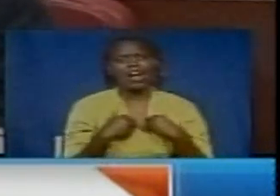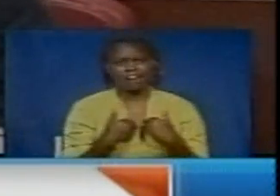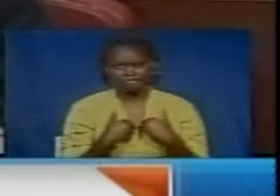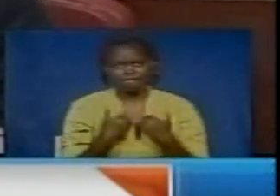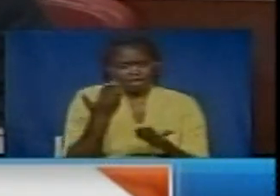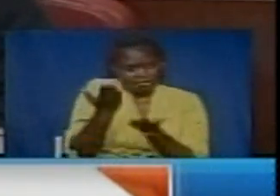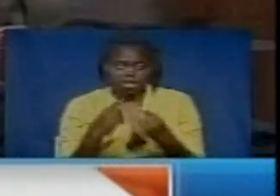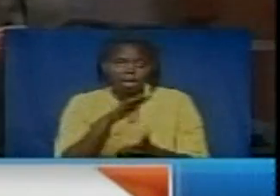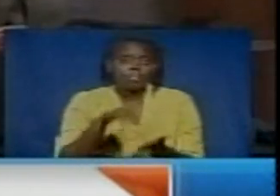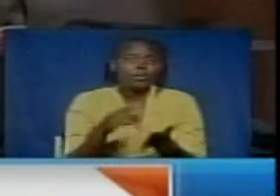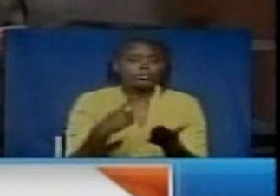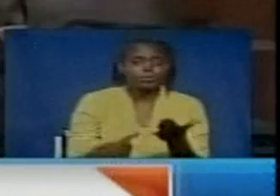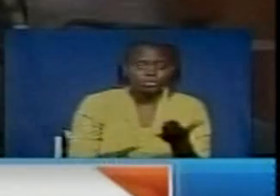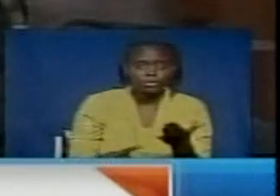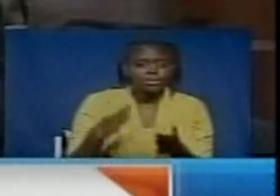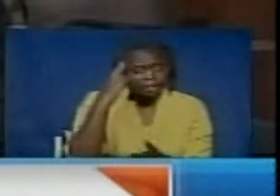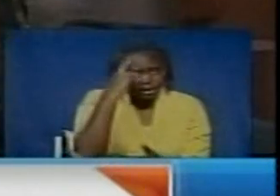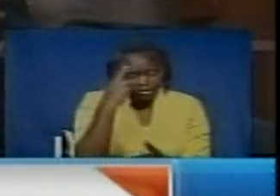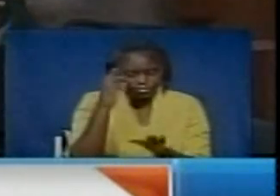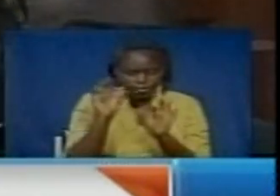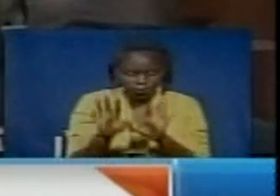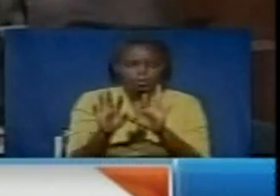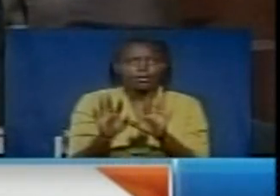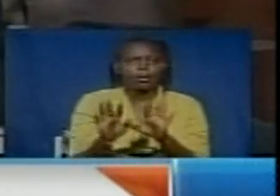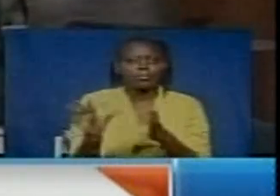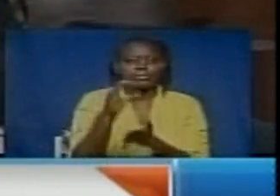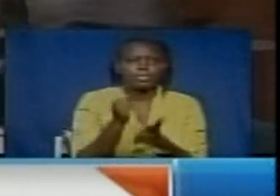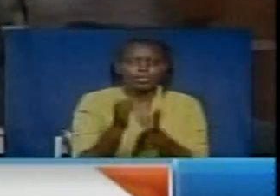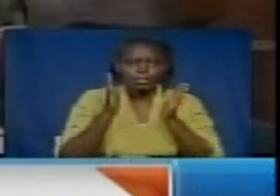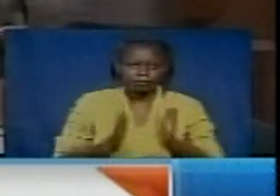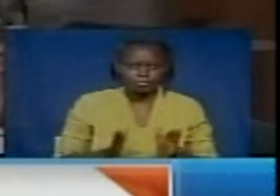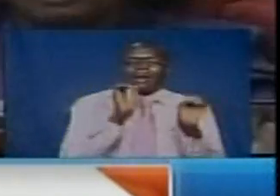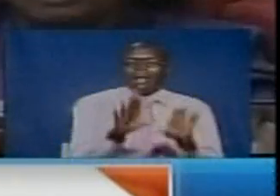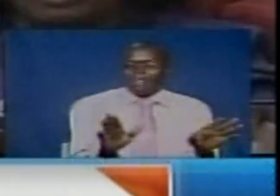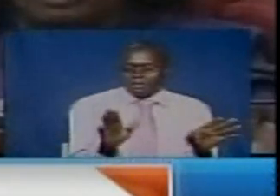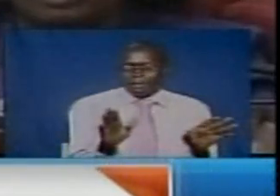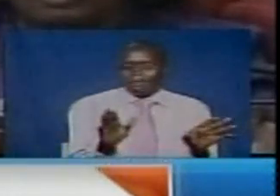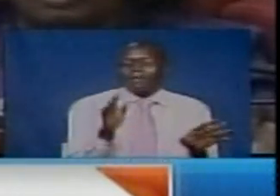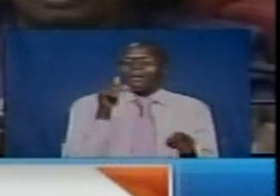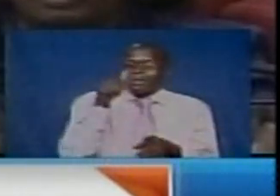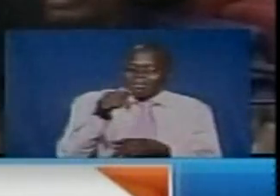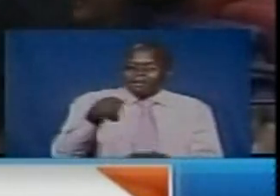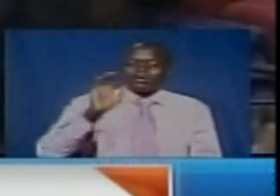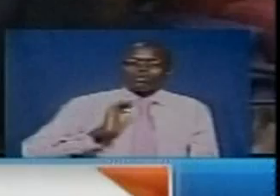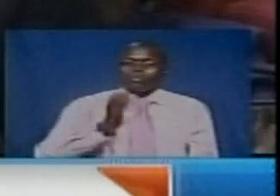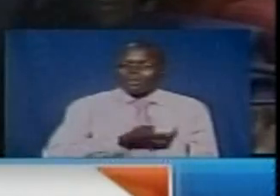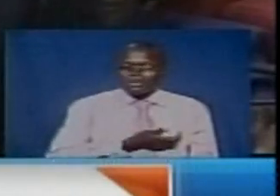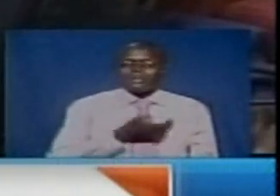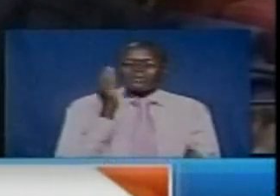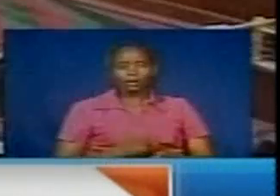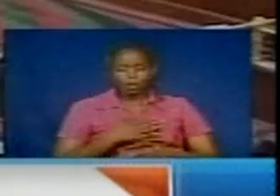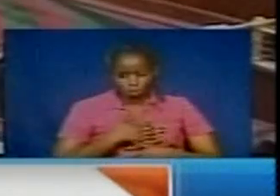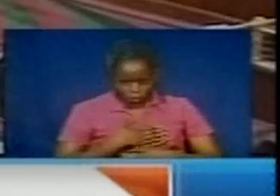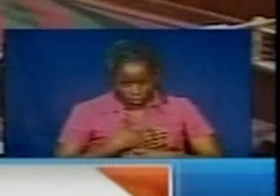fairly shy. The reasons for rejection for this particular lady, to me, were not convincing. This committee is a